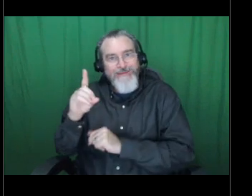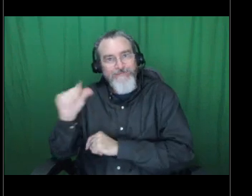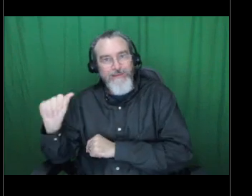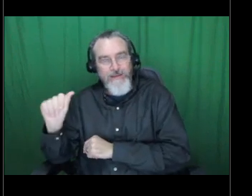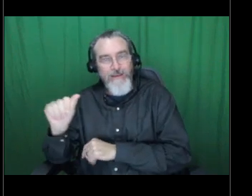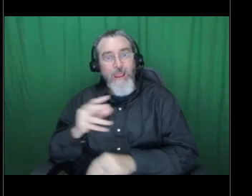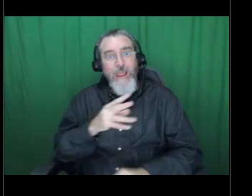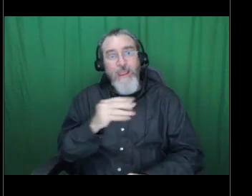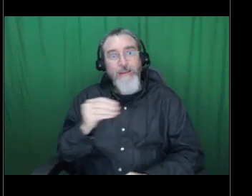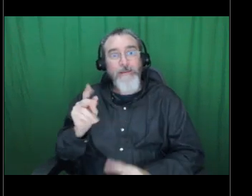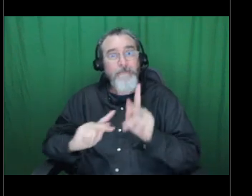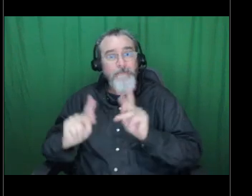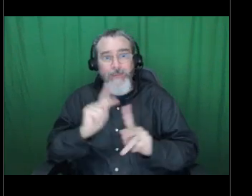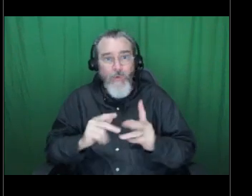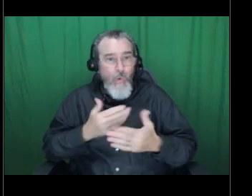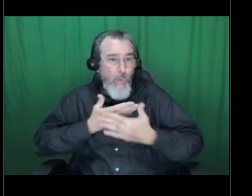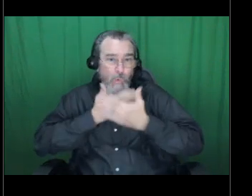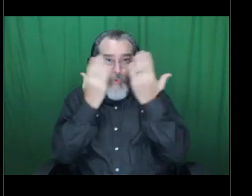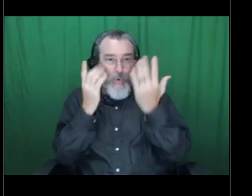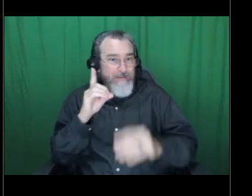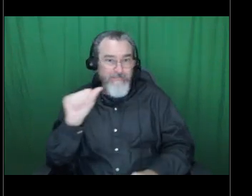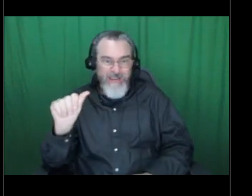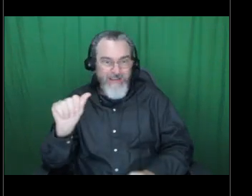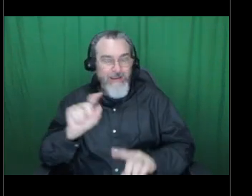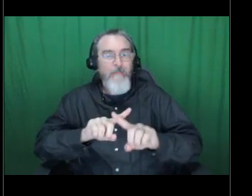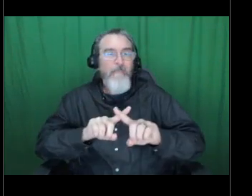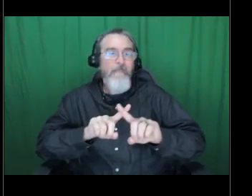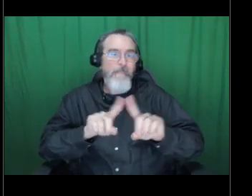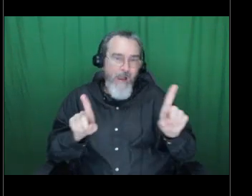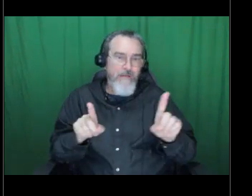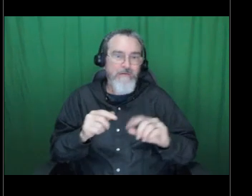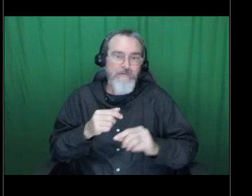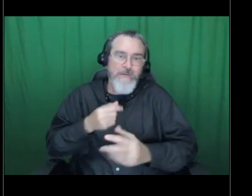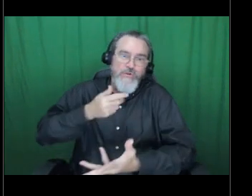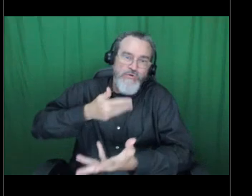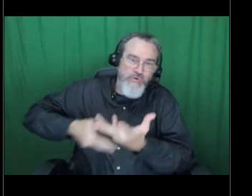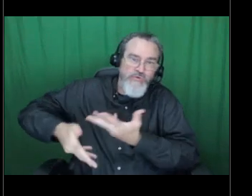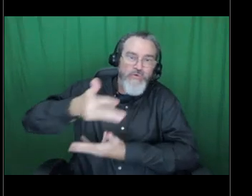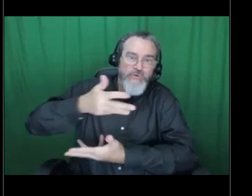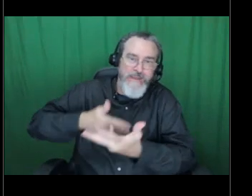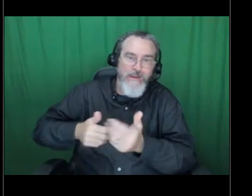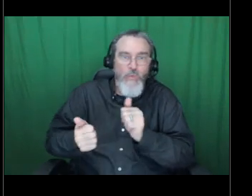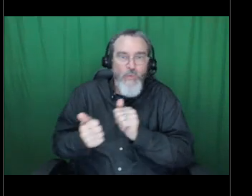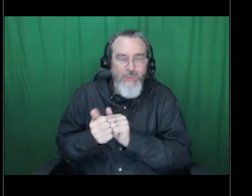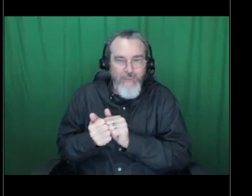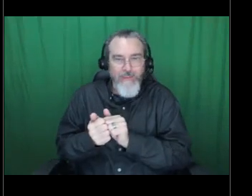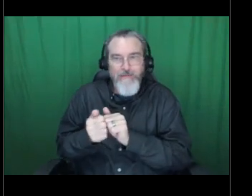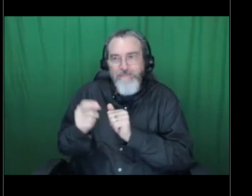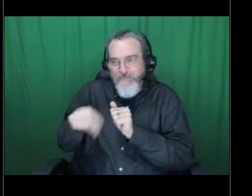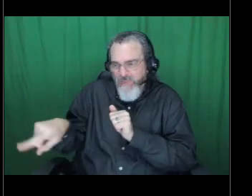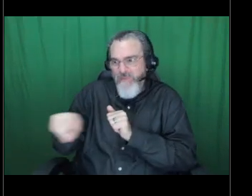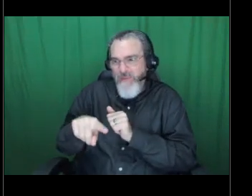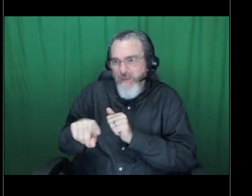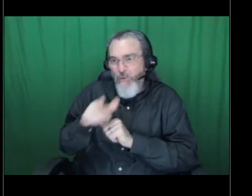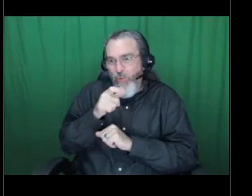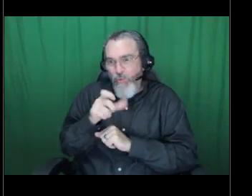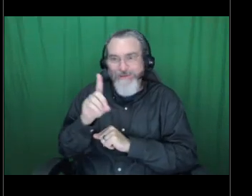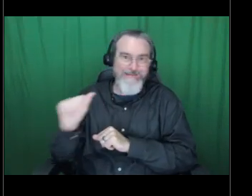are not disabled but are associated with people who are disabled.